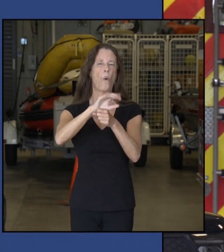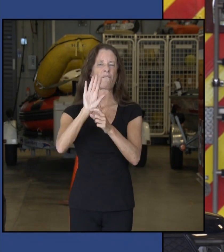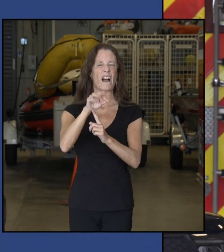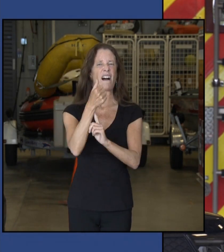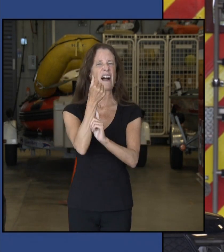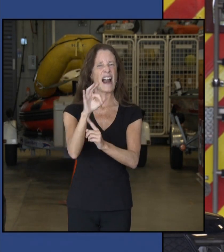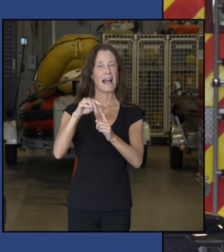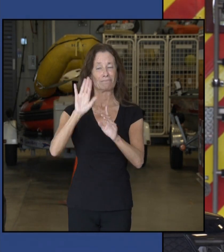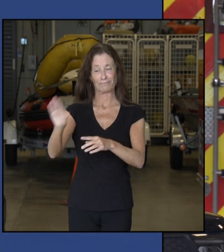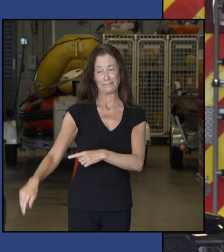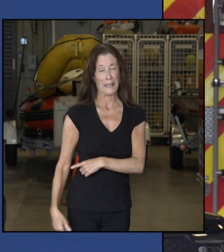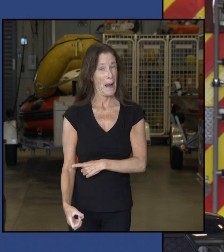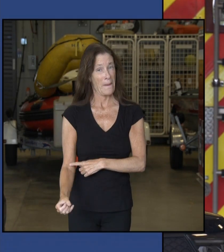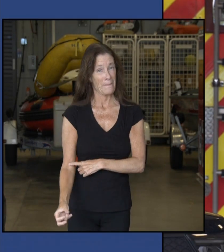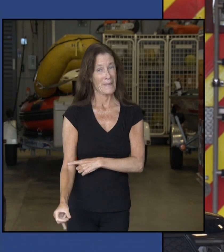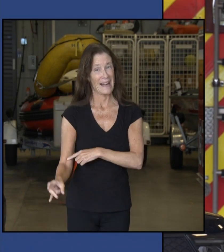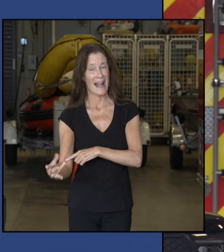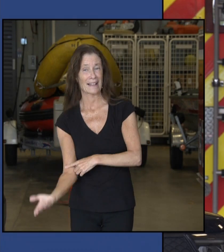12 a.m. this morning, we have